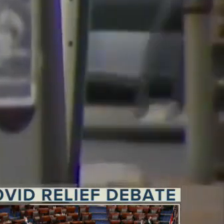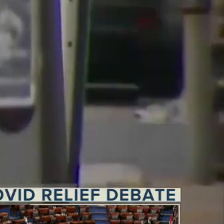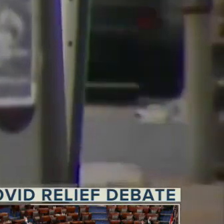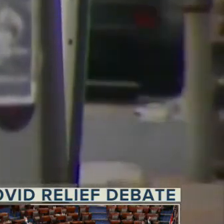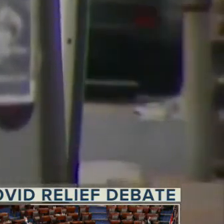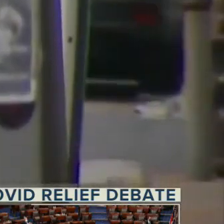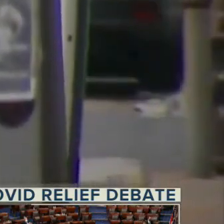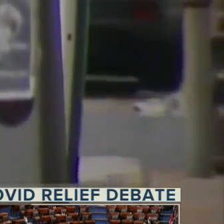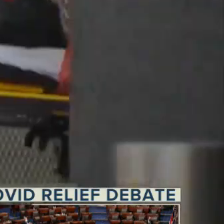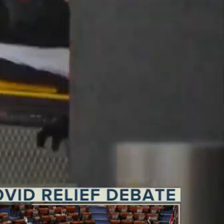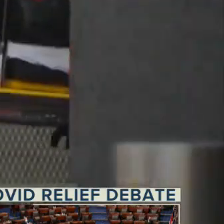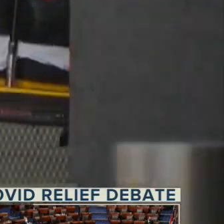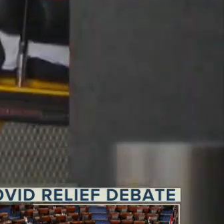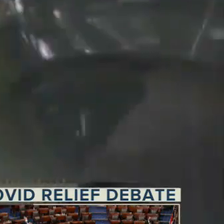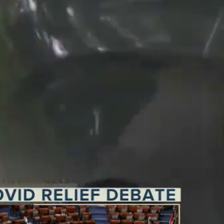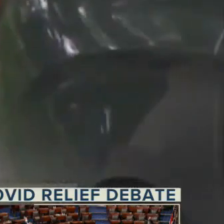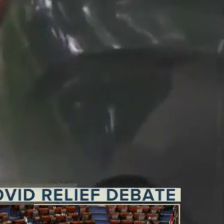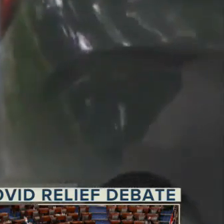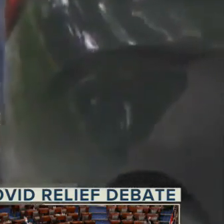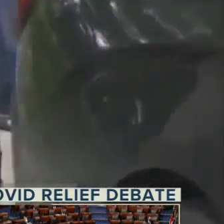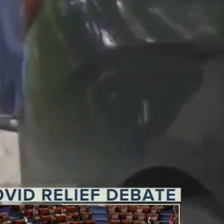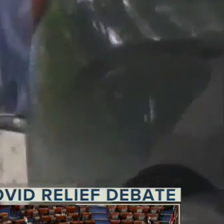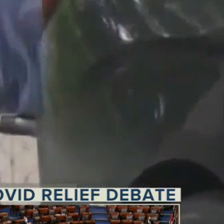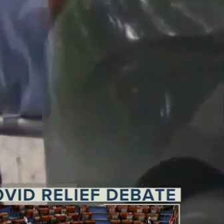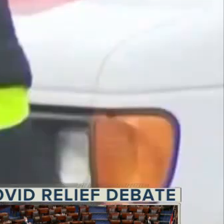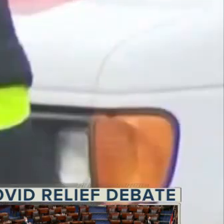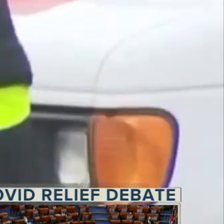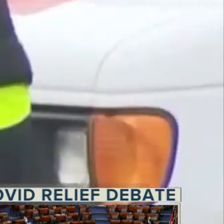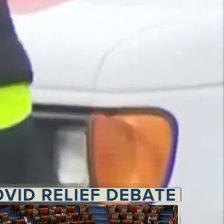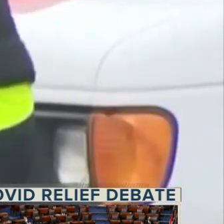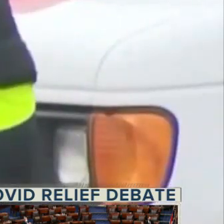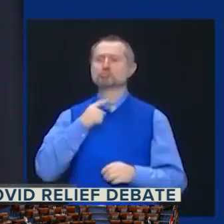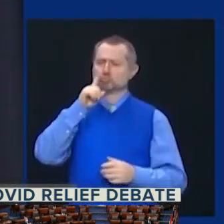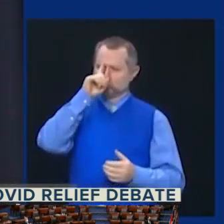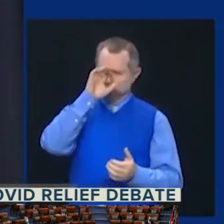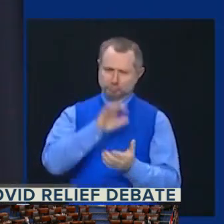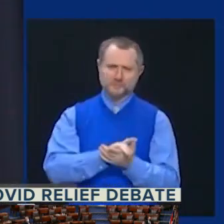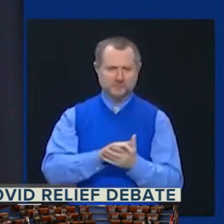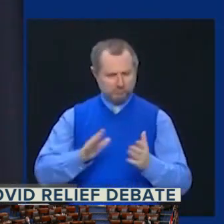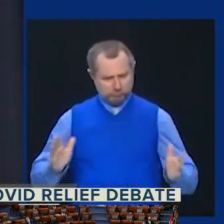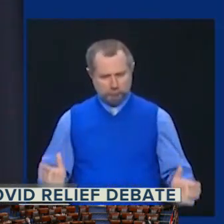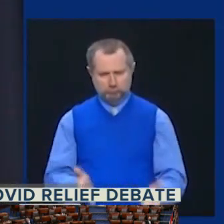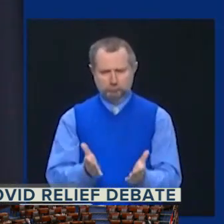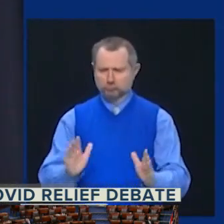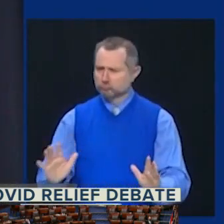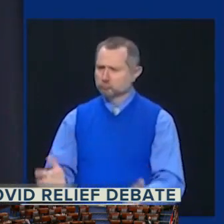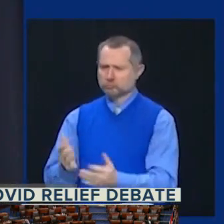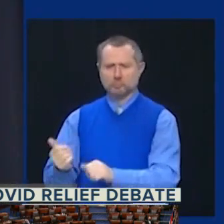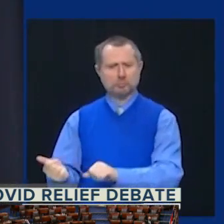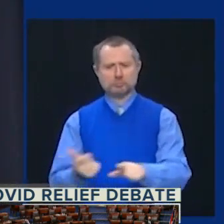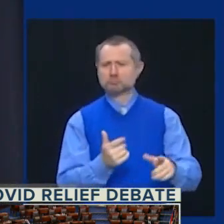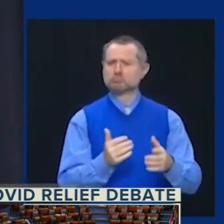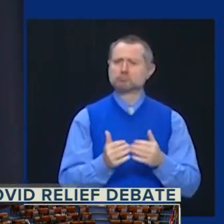to hide how many nursing home residents had died of COVID-19. I now